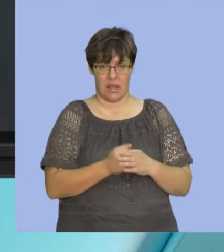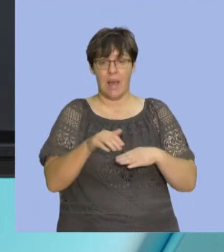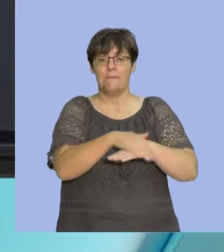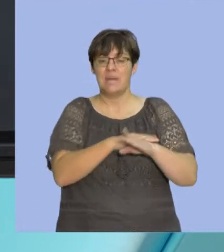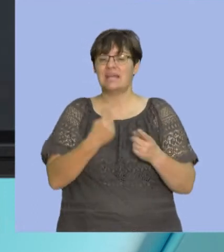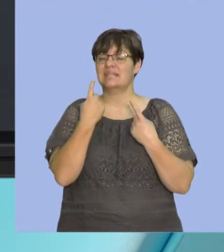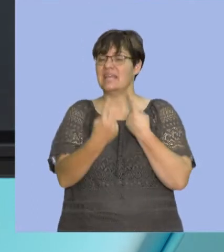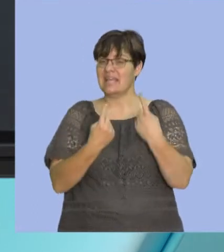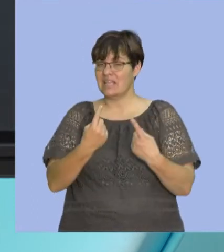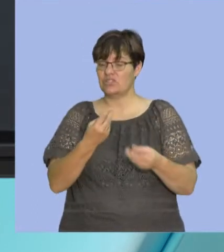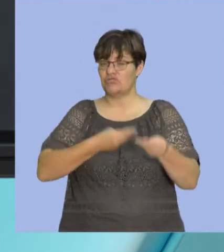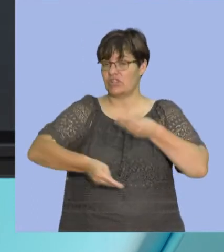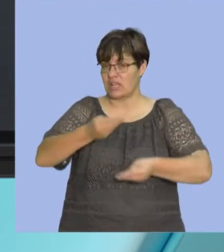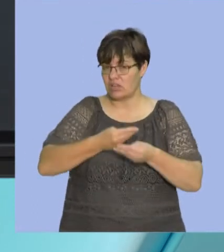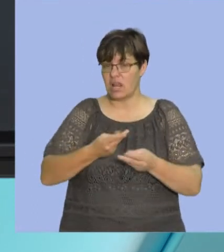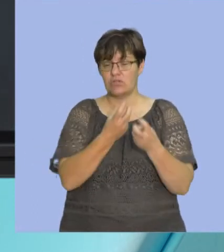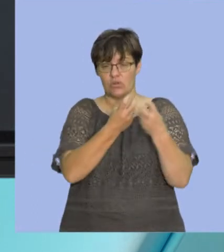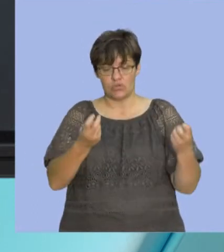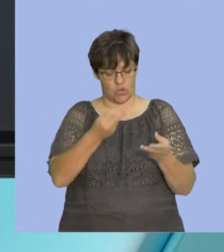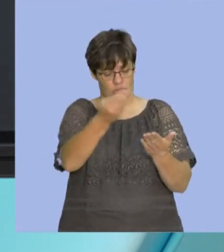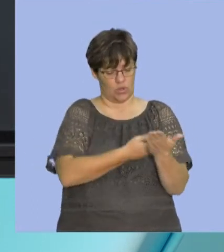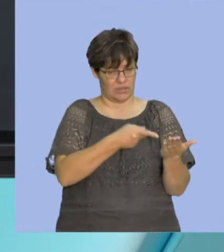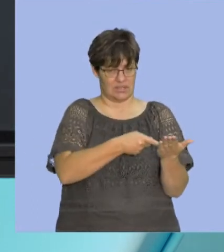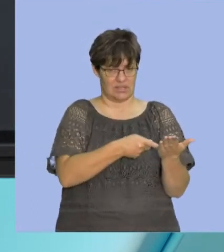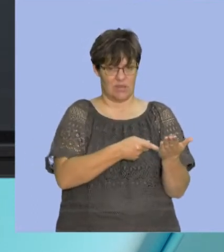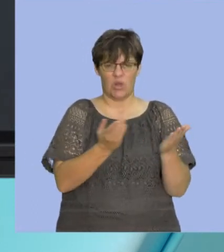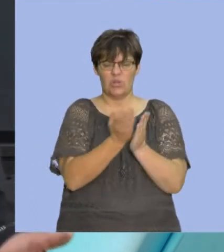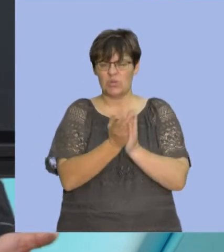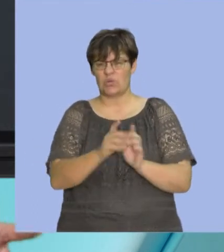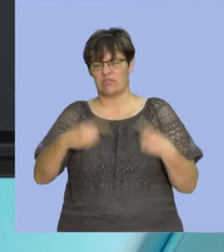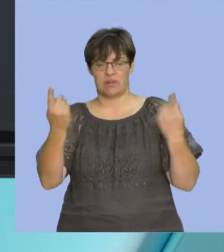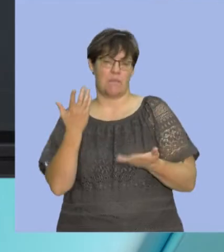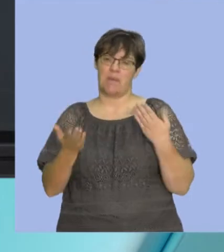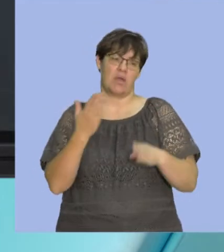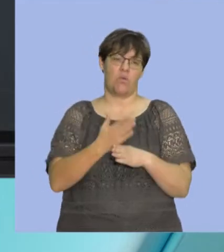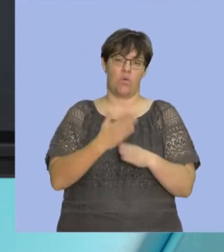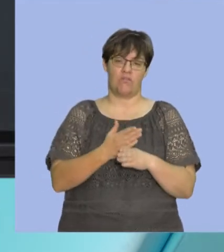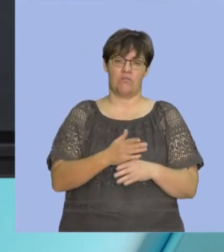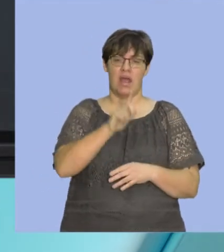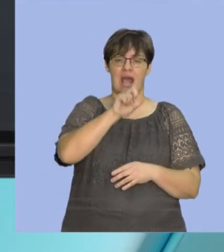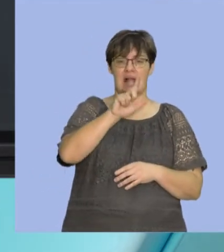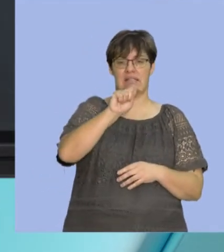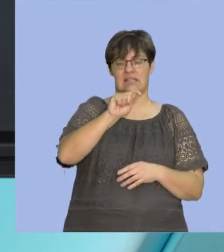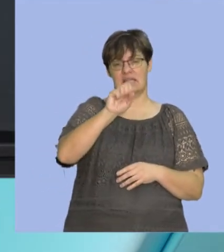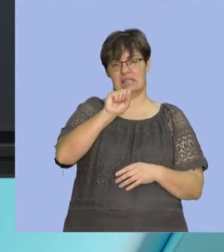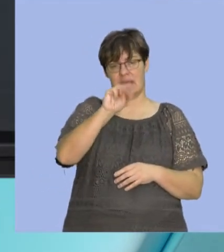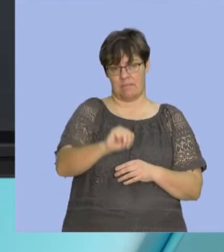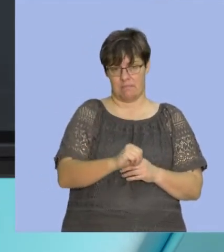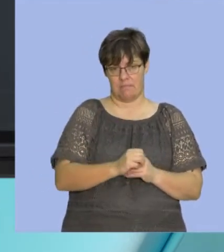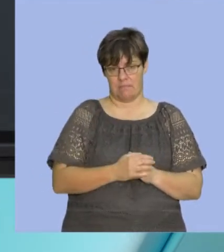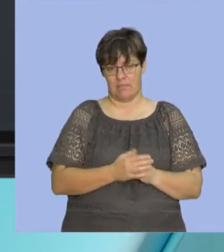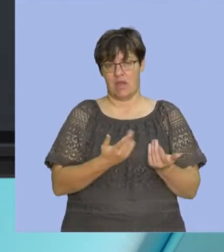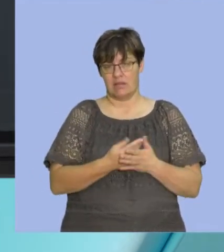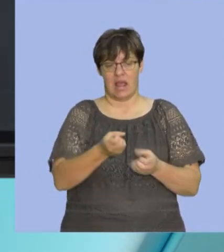transaction is the source document. Right? Unlike you in school, you may be working from LTSM that says they give you